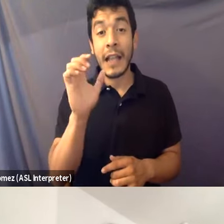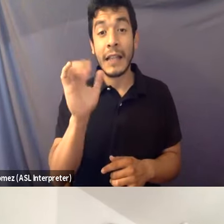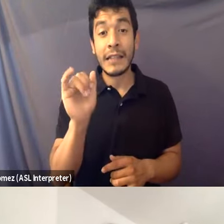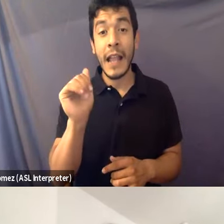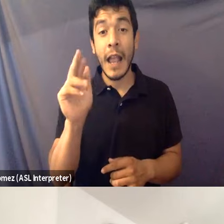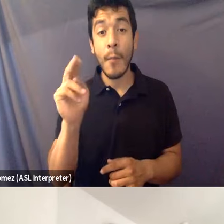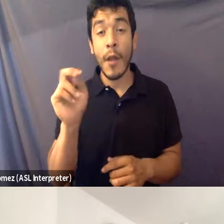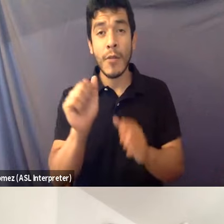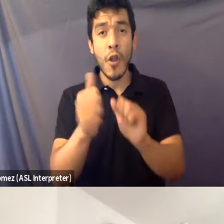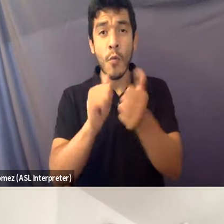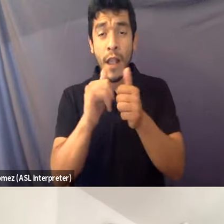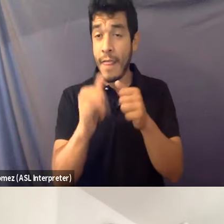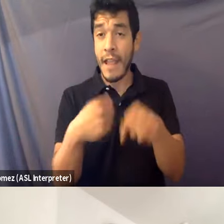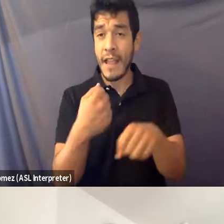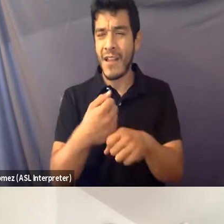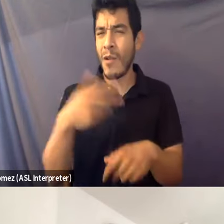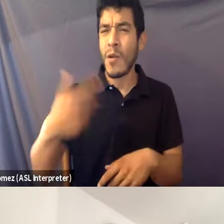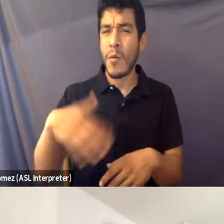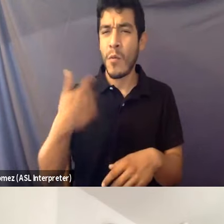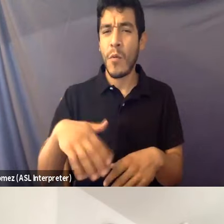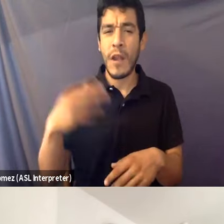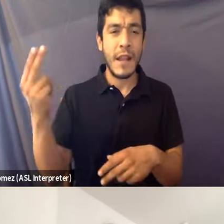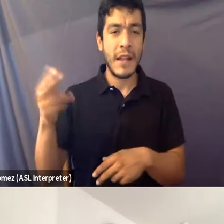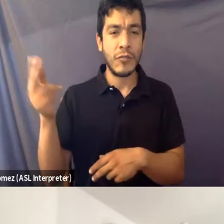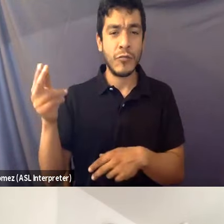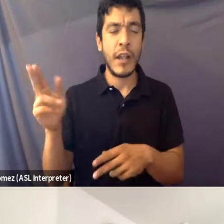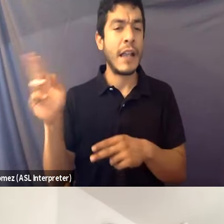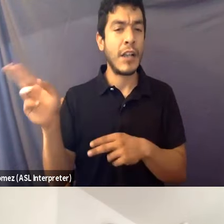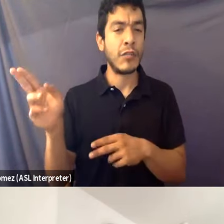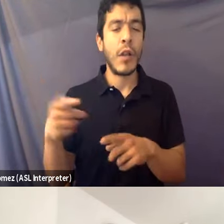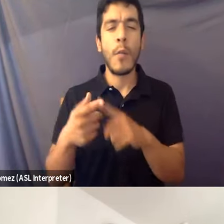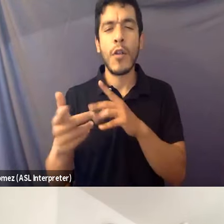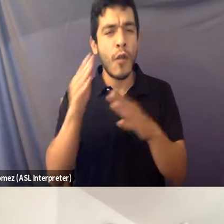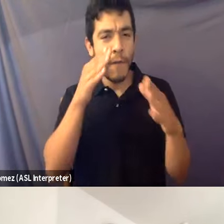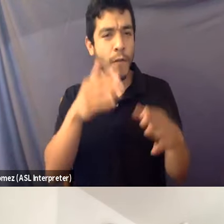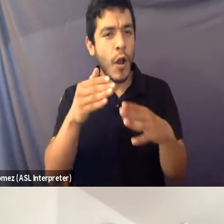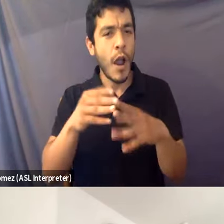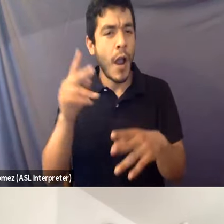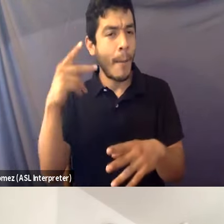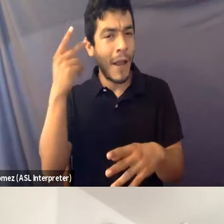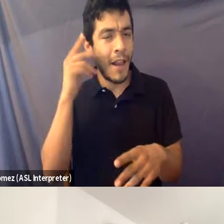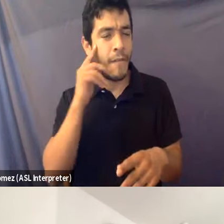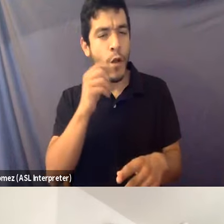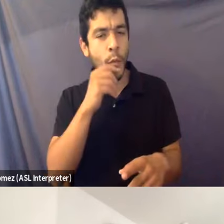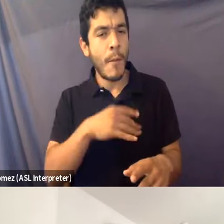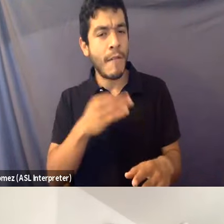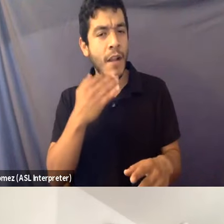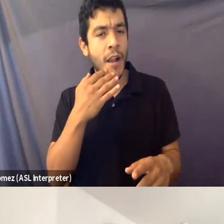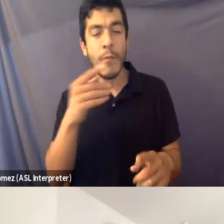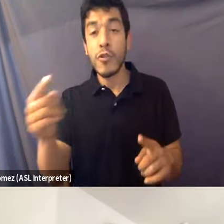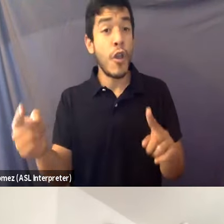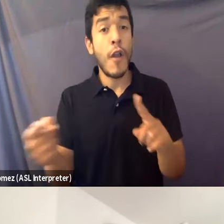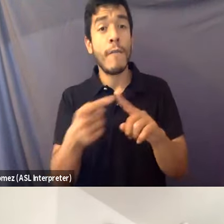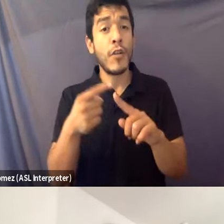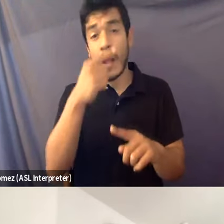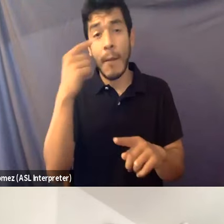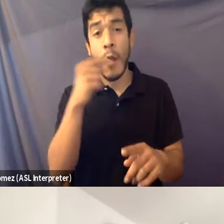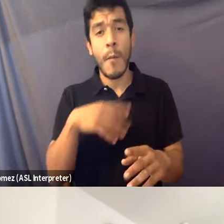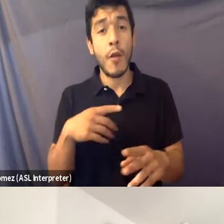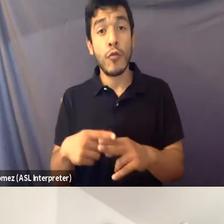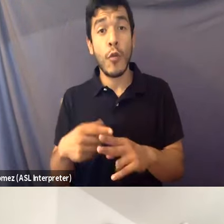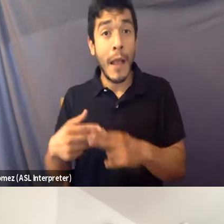was historic. And we were focusing on, you know, women of color and politics. And she was the first black woman to ever be nominated for a